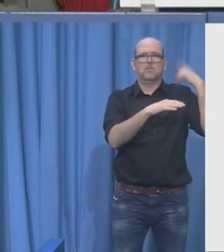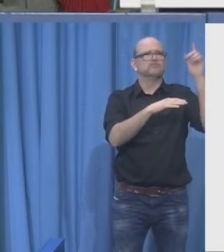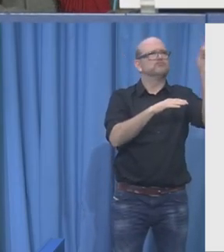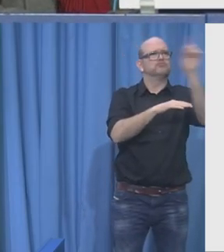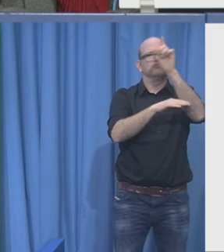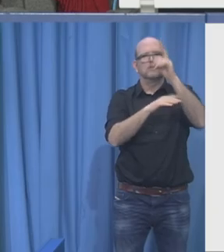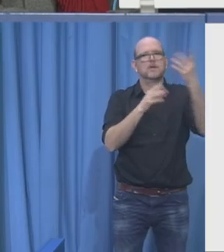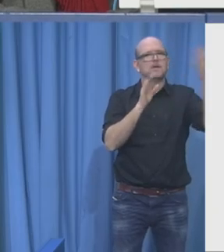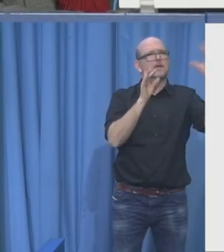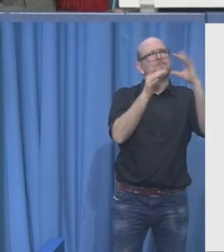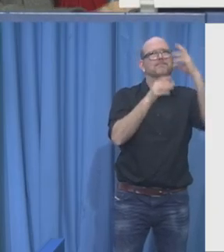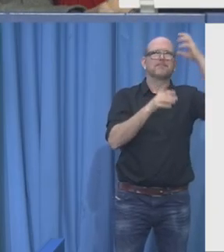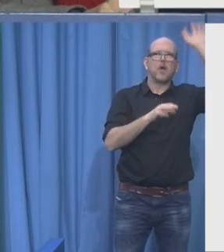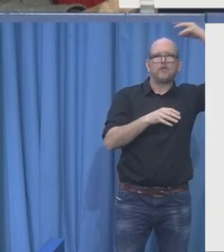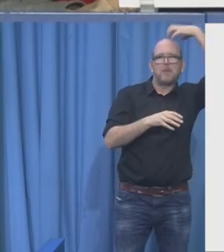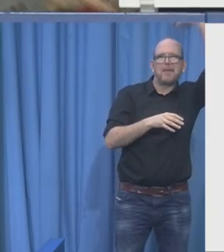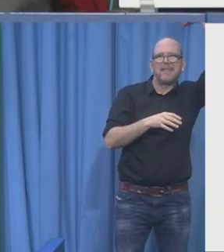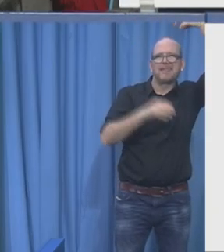level.